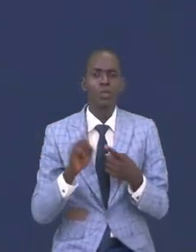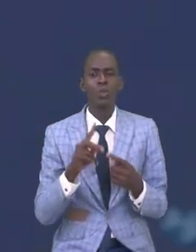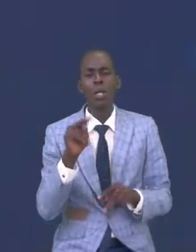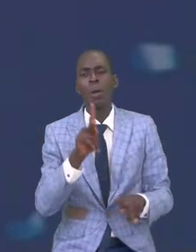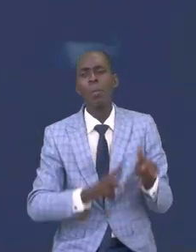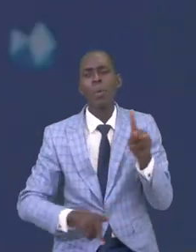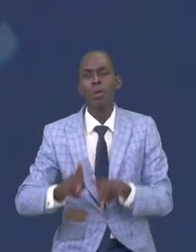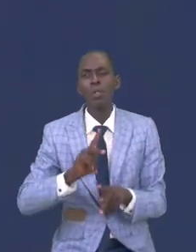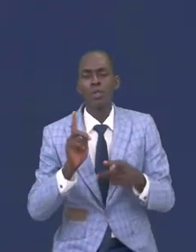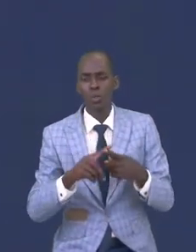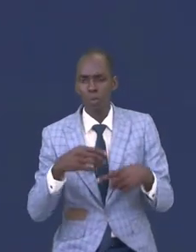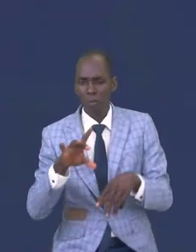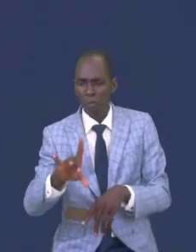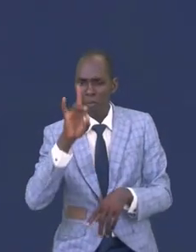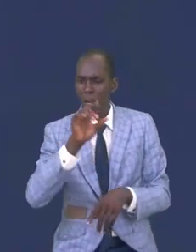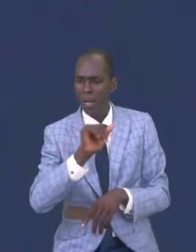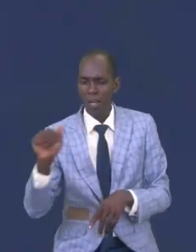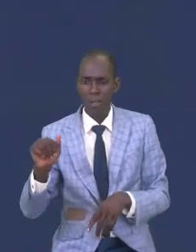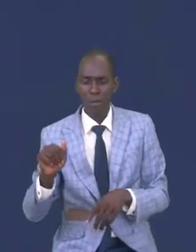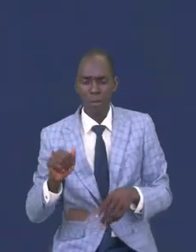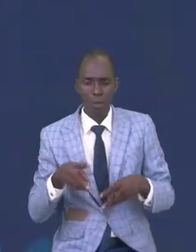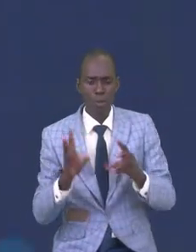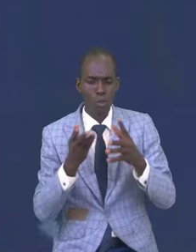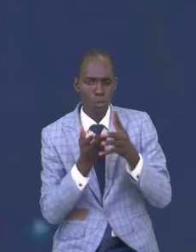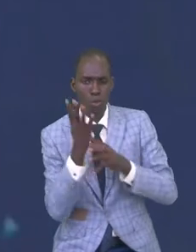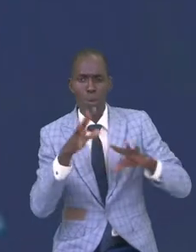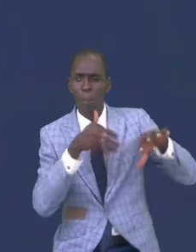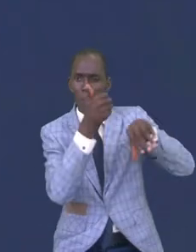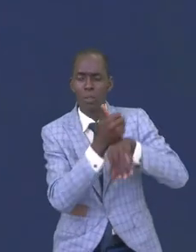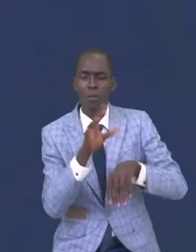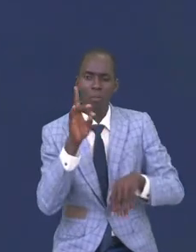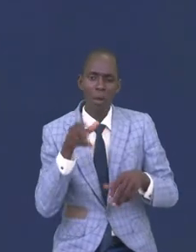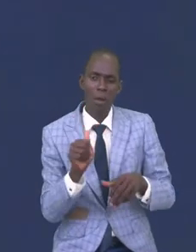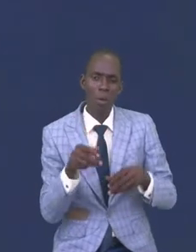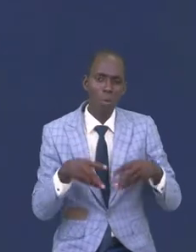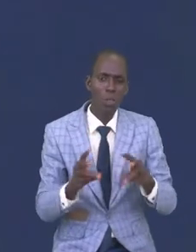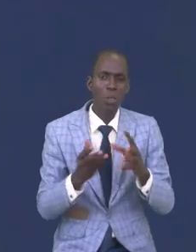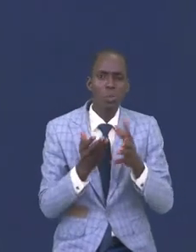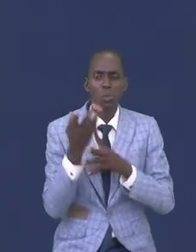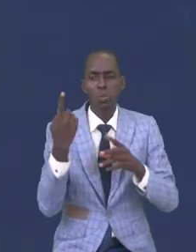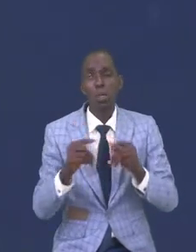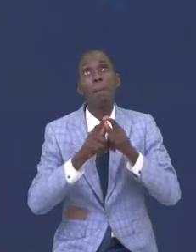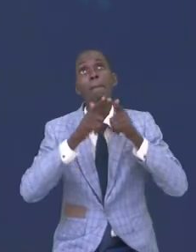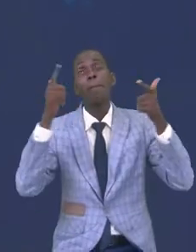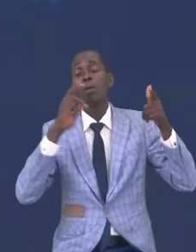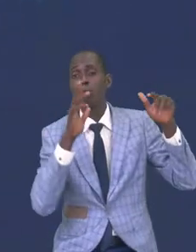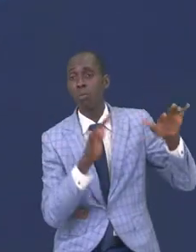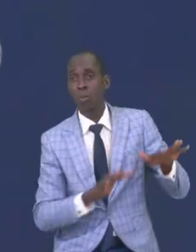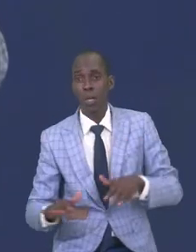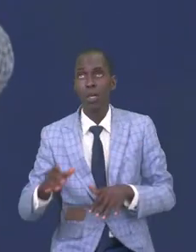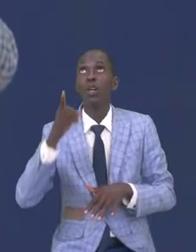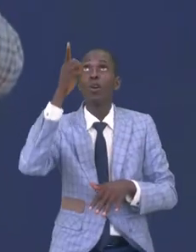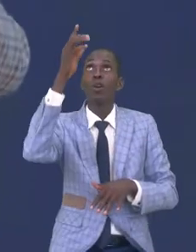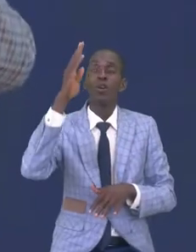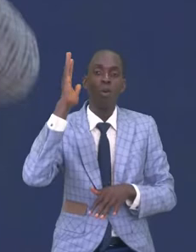to tunnel through a mountain and tunnel through a deep river, God will